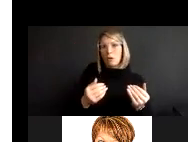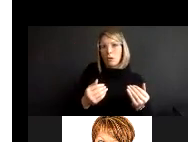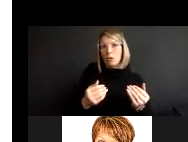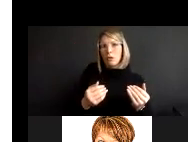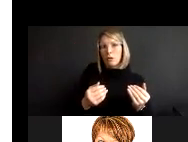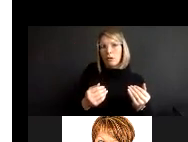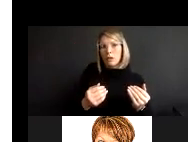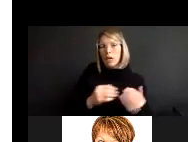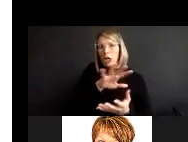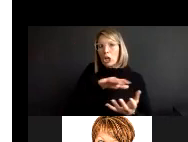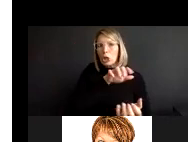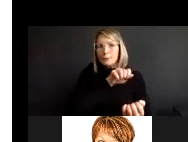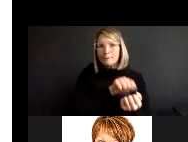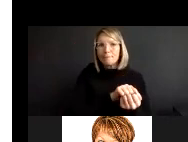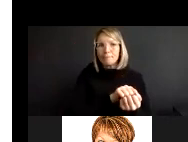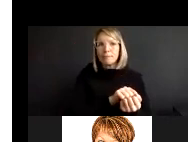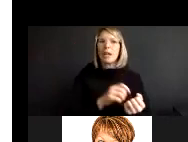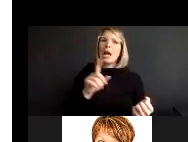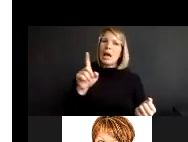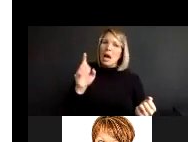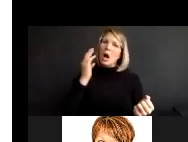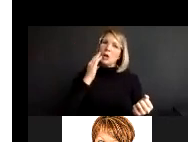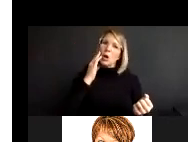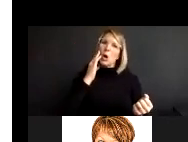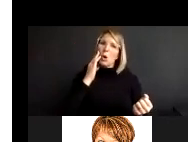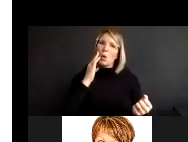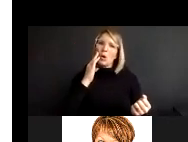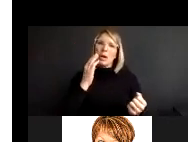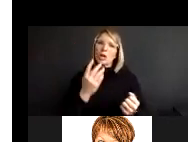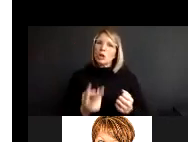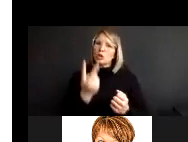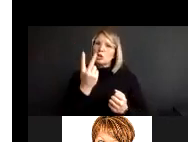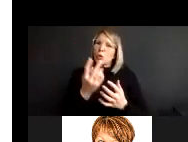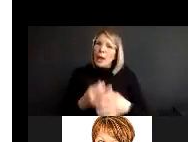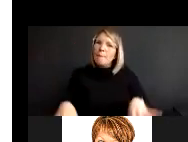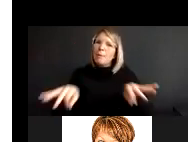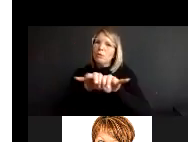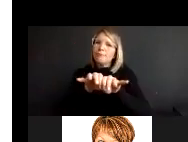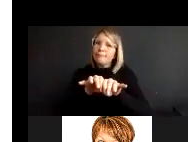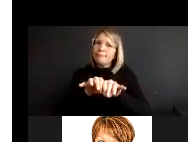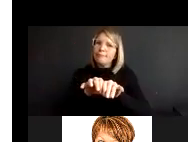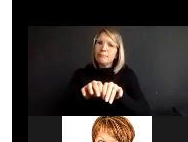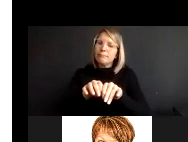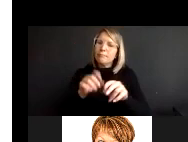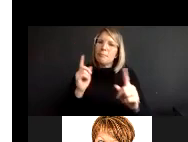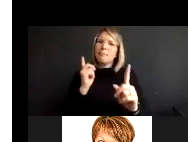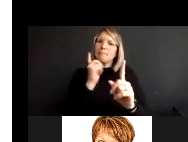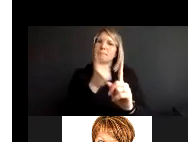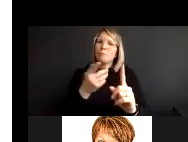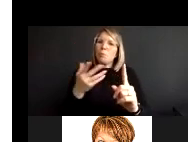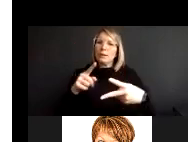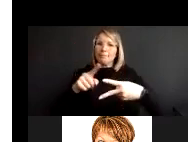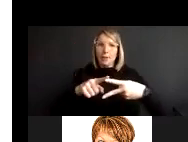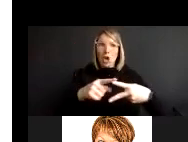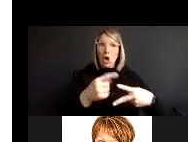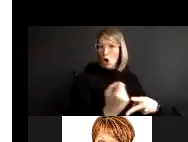of understand and appreciate. So I think one thing we've seen in other jurisdictions, for example, is, folks really spend a lot of time, kind of